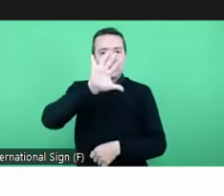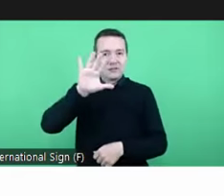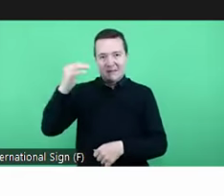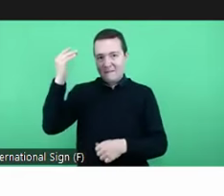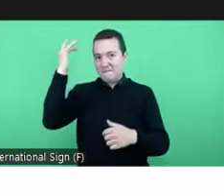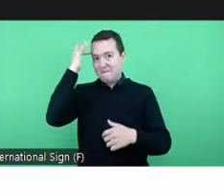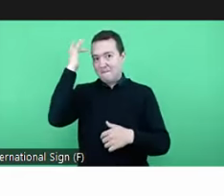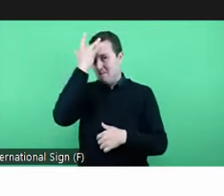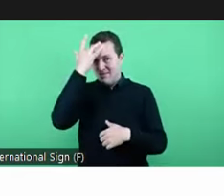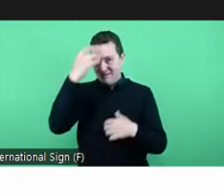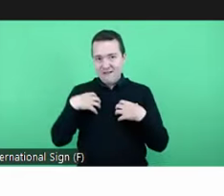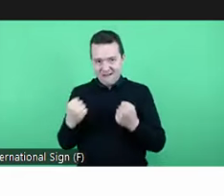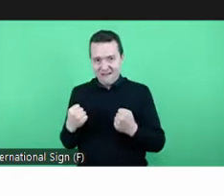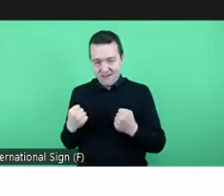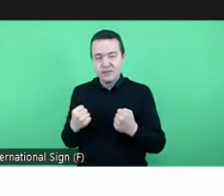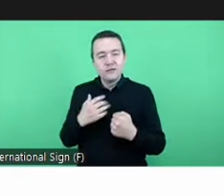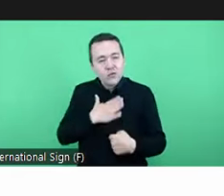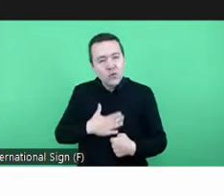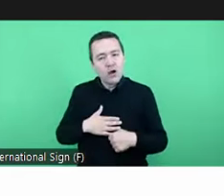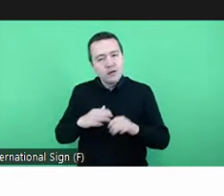that seeks to reorganize attention and to improve access,